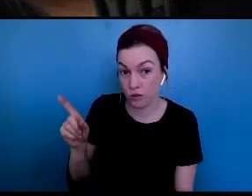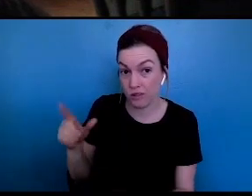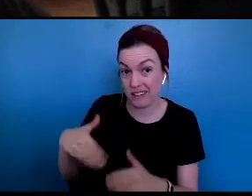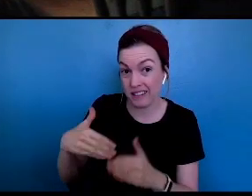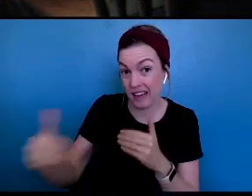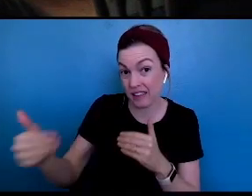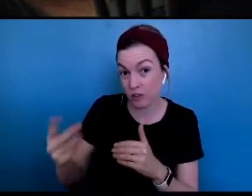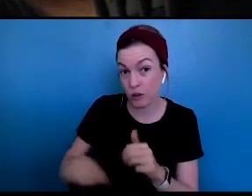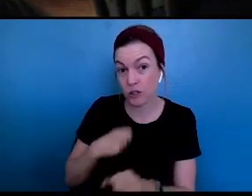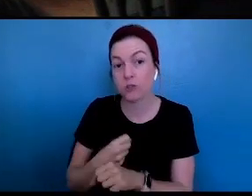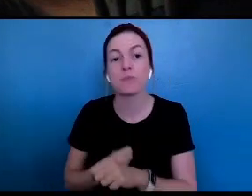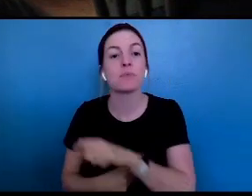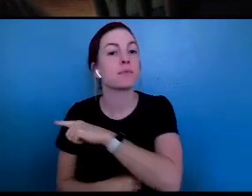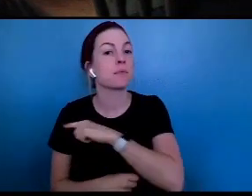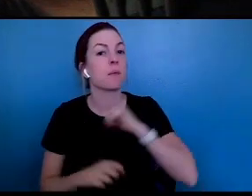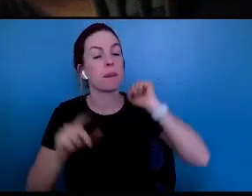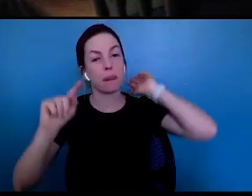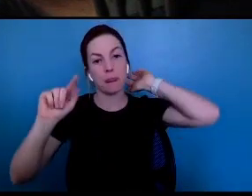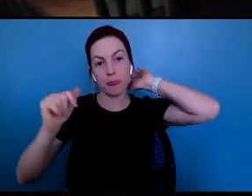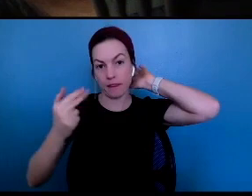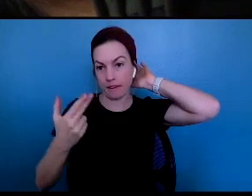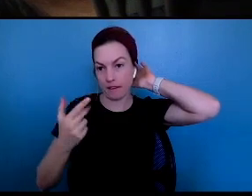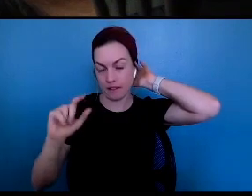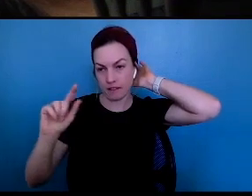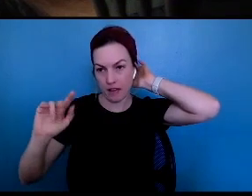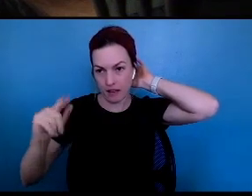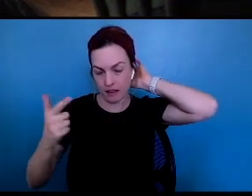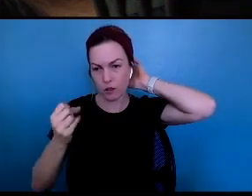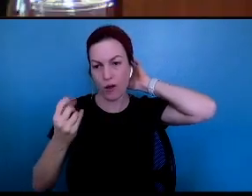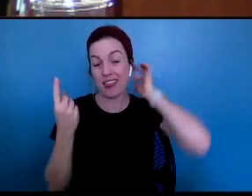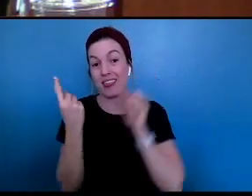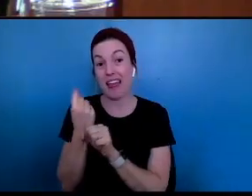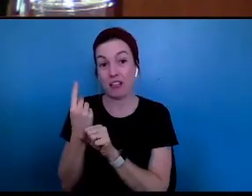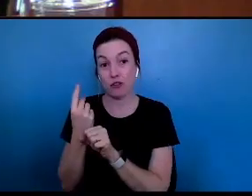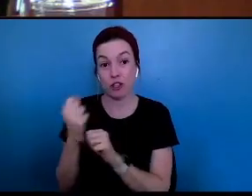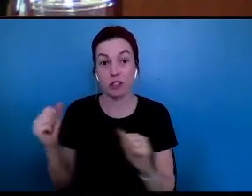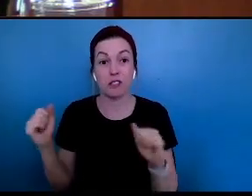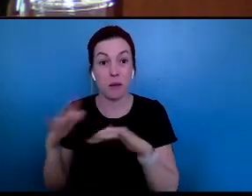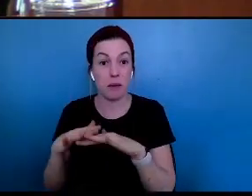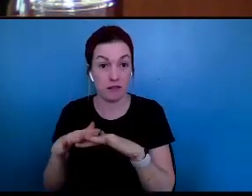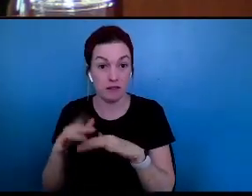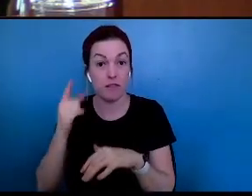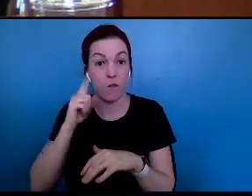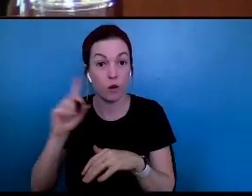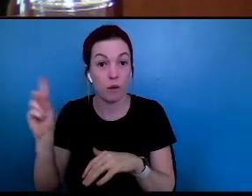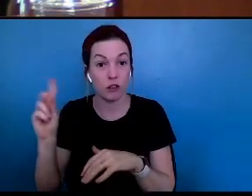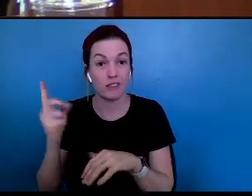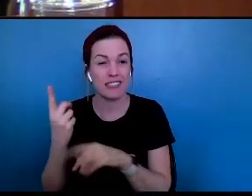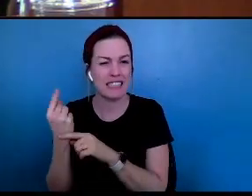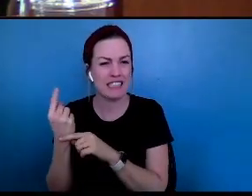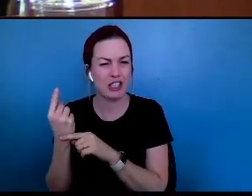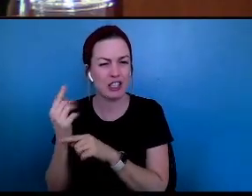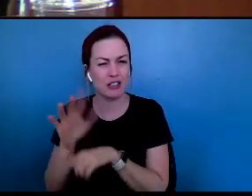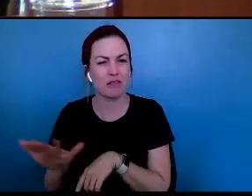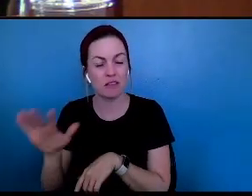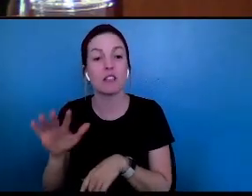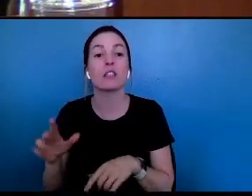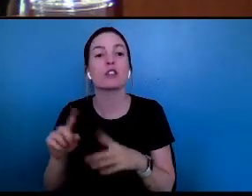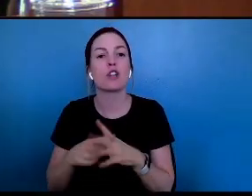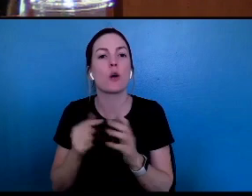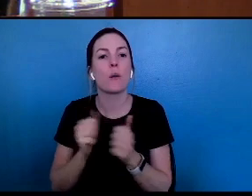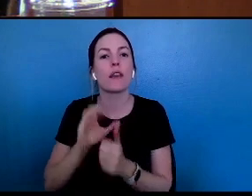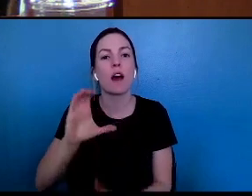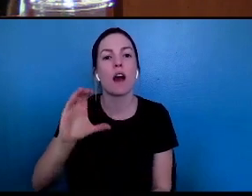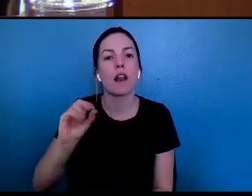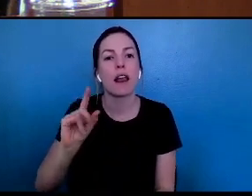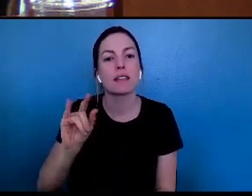so in the past year, in last year's Summit for Democracy, around a year ago, we started with the Collective Intelligence Project